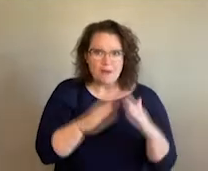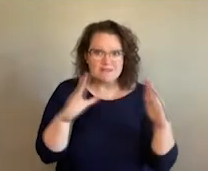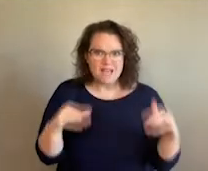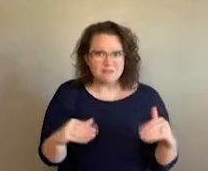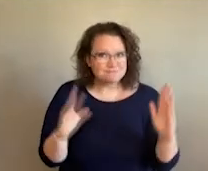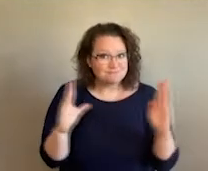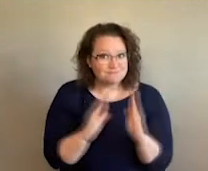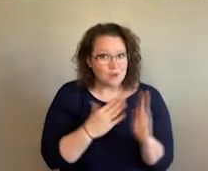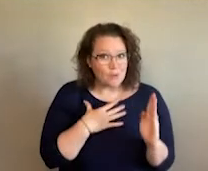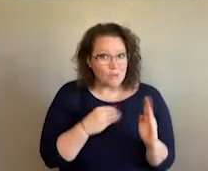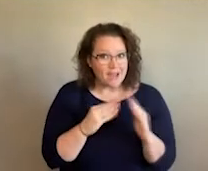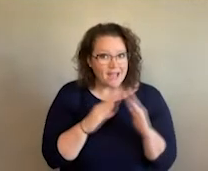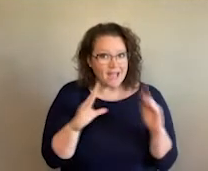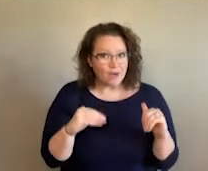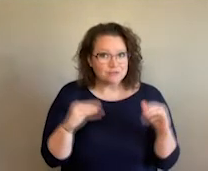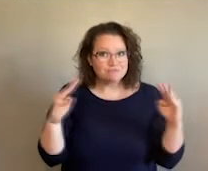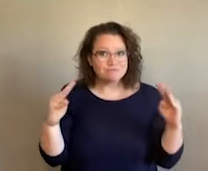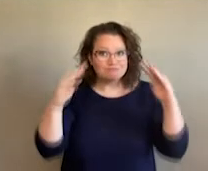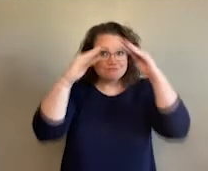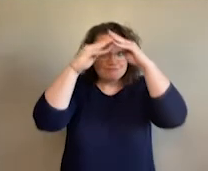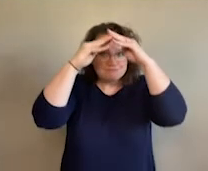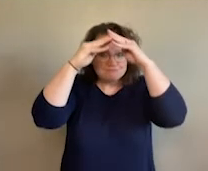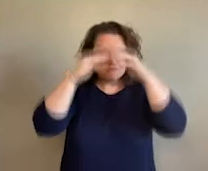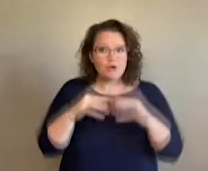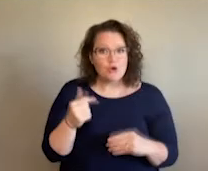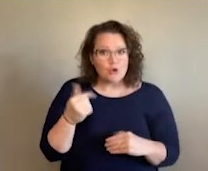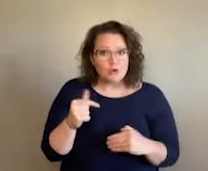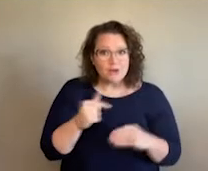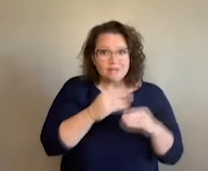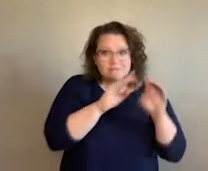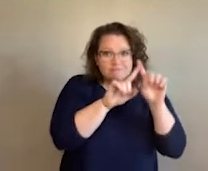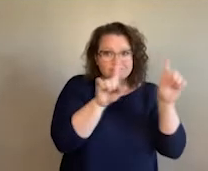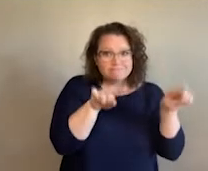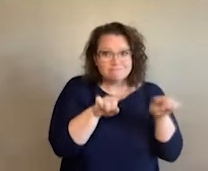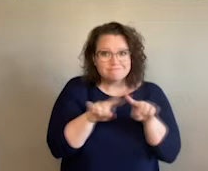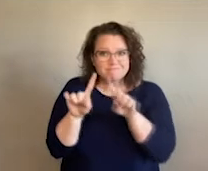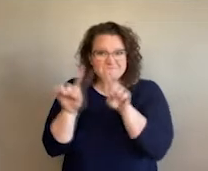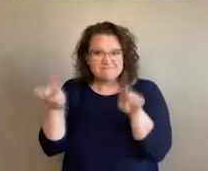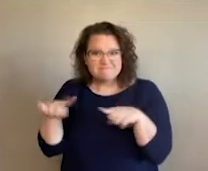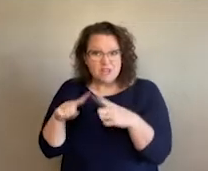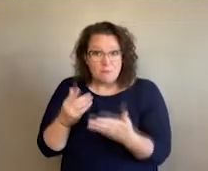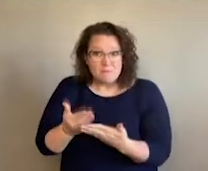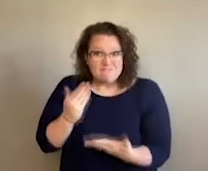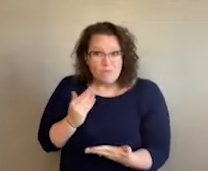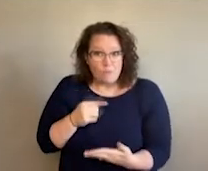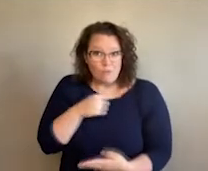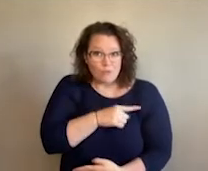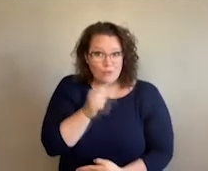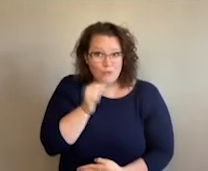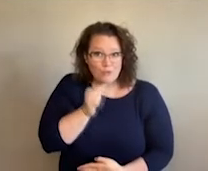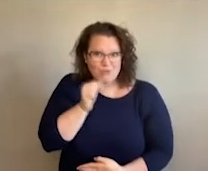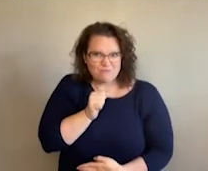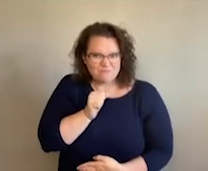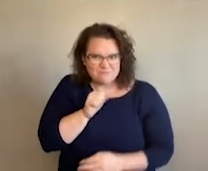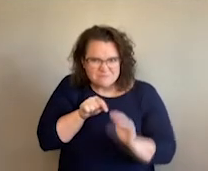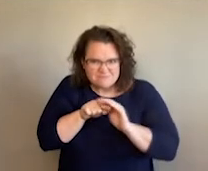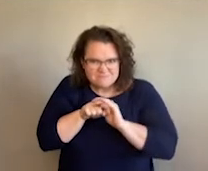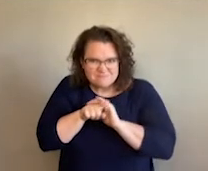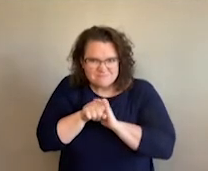little white house with a thatched roof and the green blinds before Red Riding Hood did. He's very